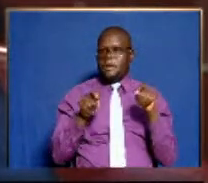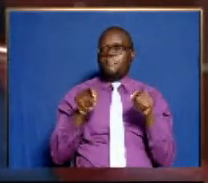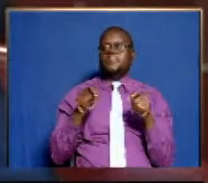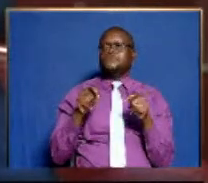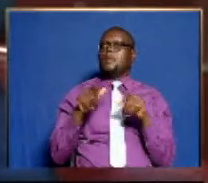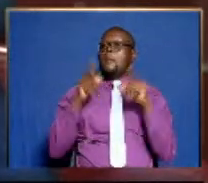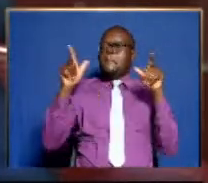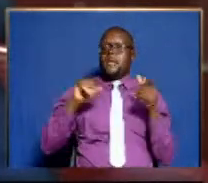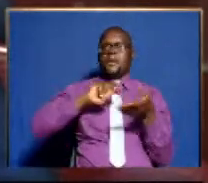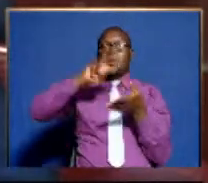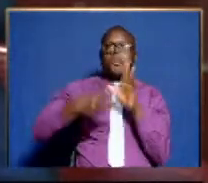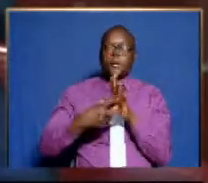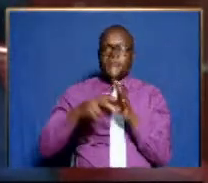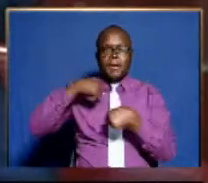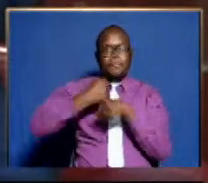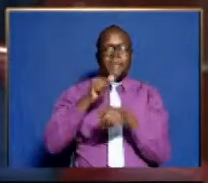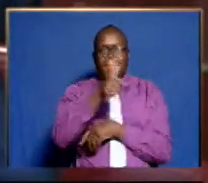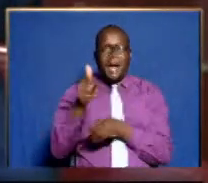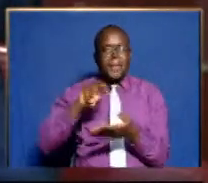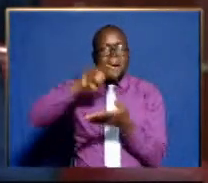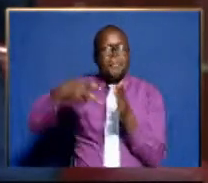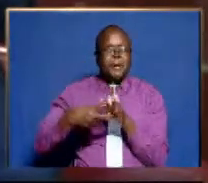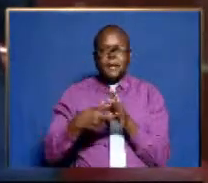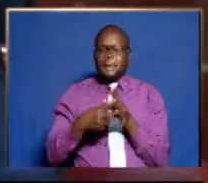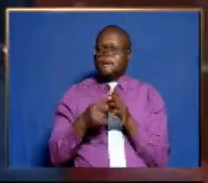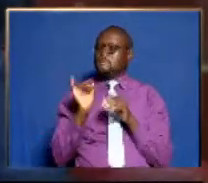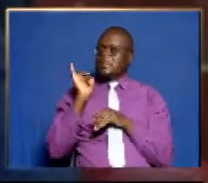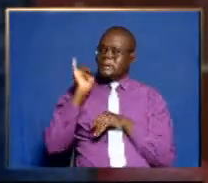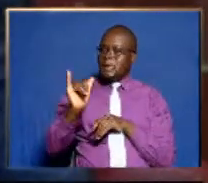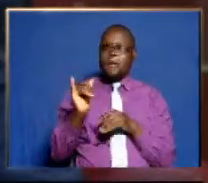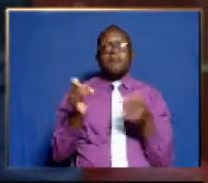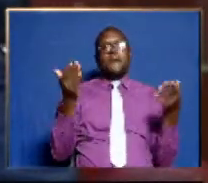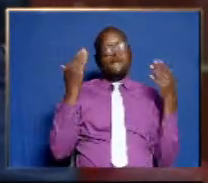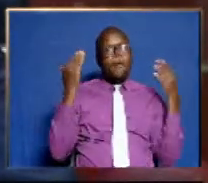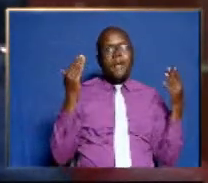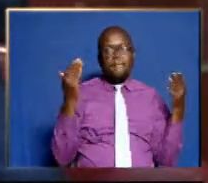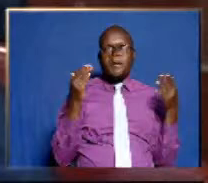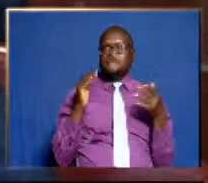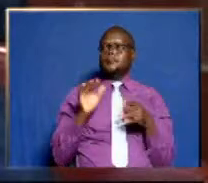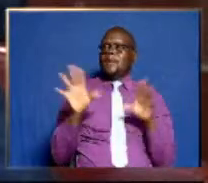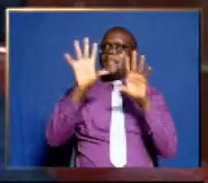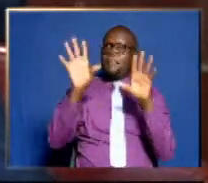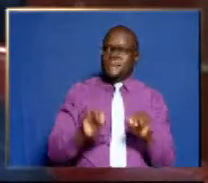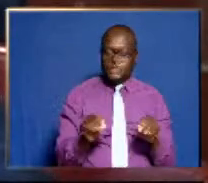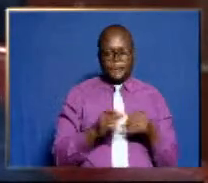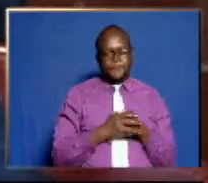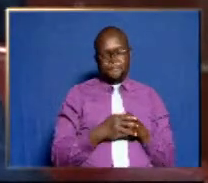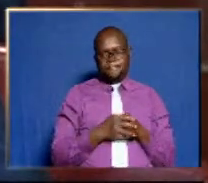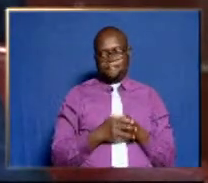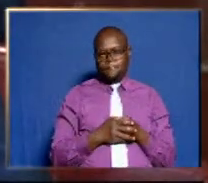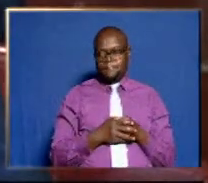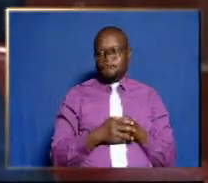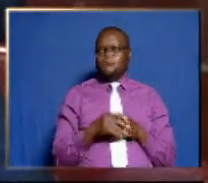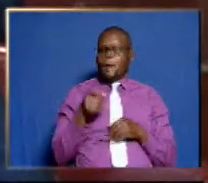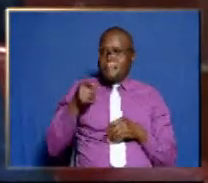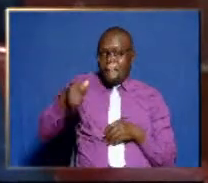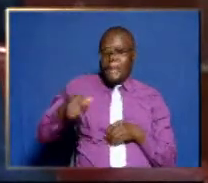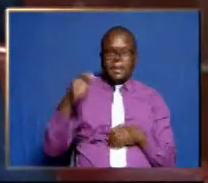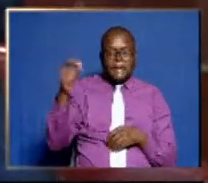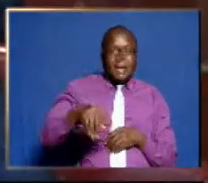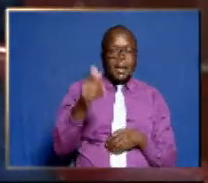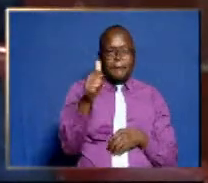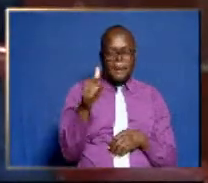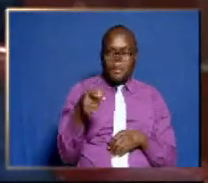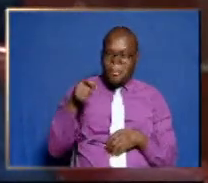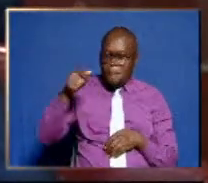projects has led to some projects being permanently on the budget, Mr. Speaker. The issue of pending bills, Mr. Speaker,